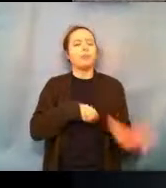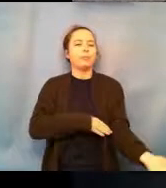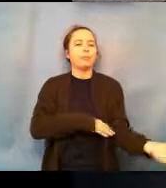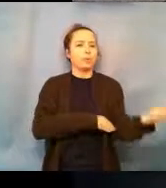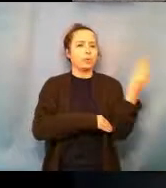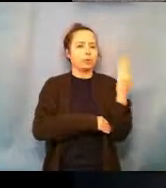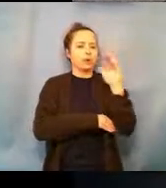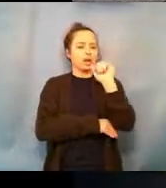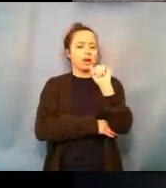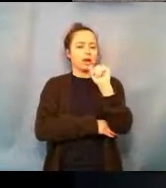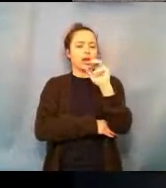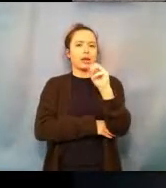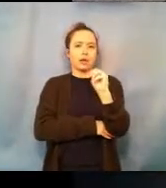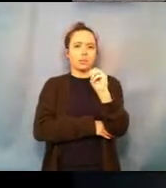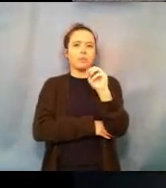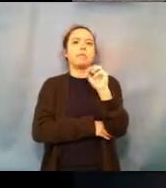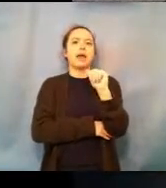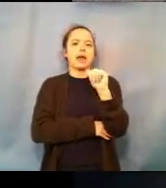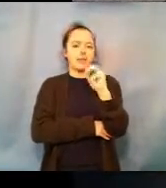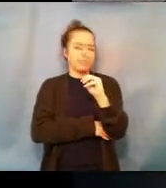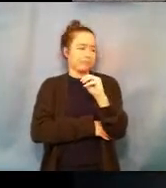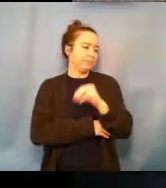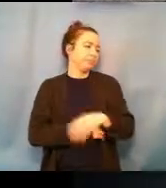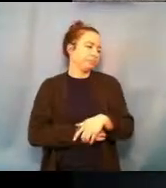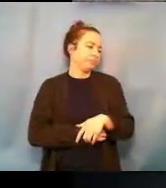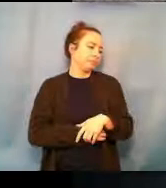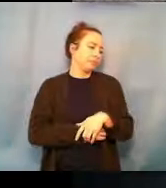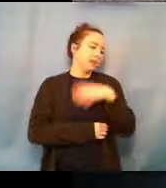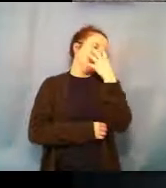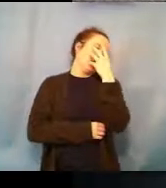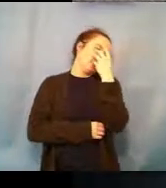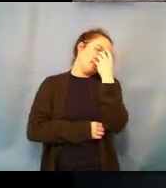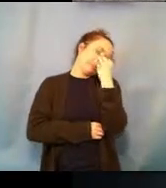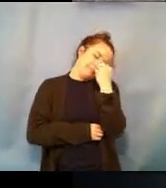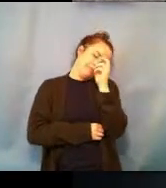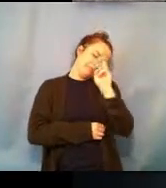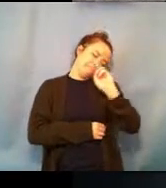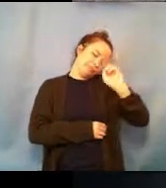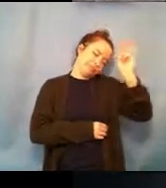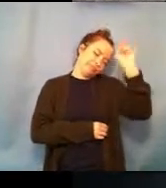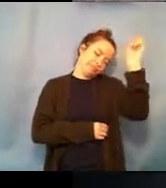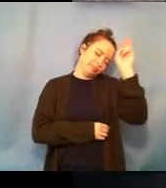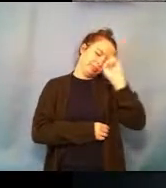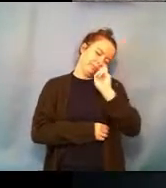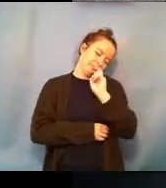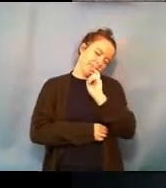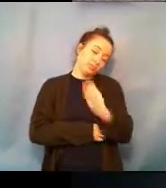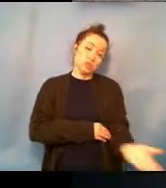Good, AM, before lunch. And last one, when did we say you sleep? In the morning or